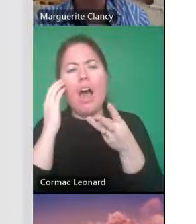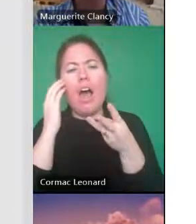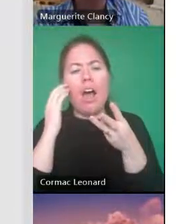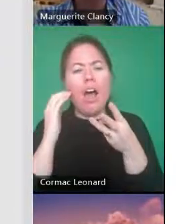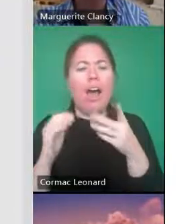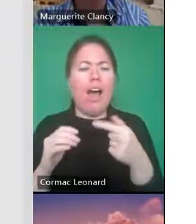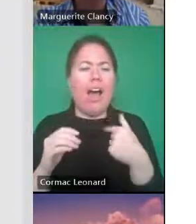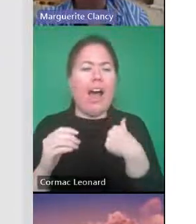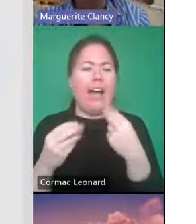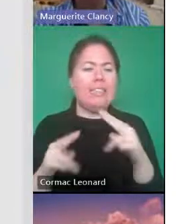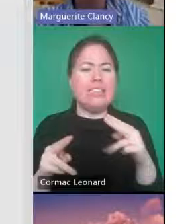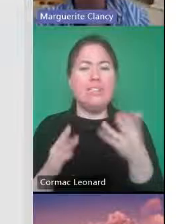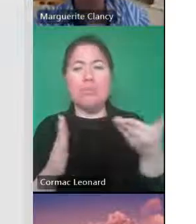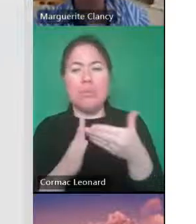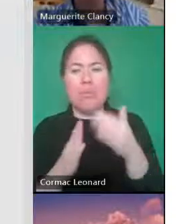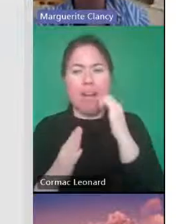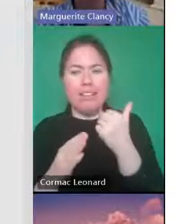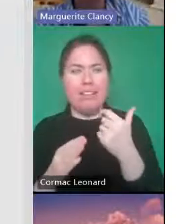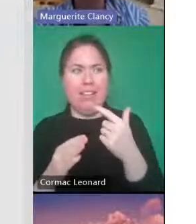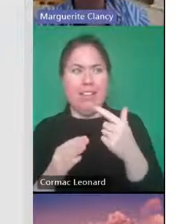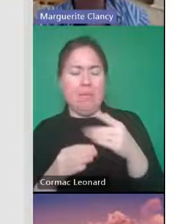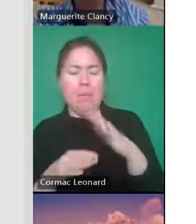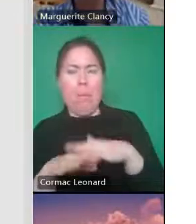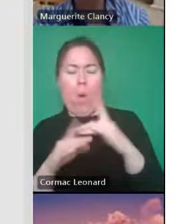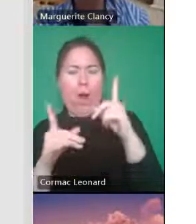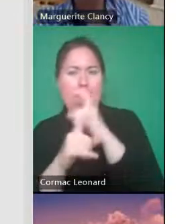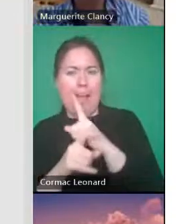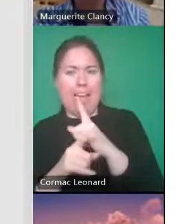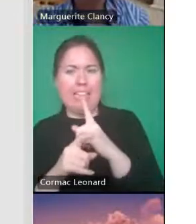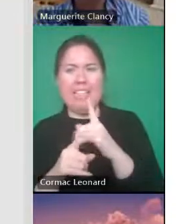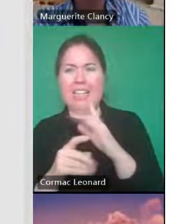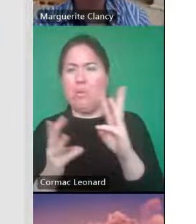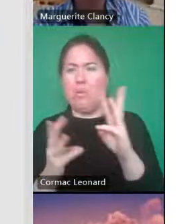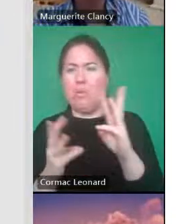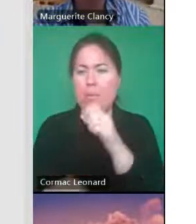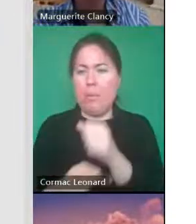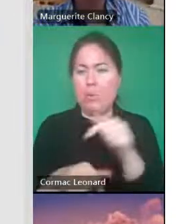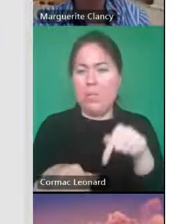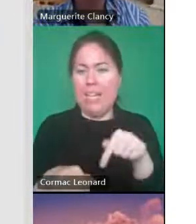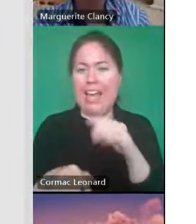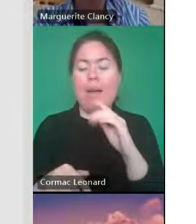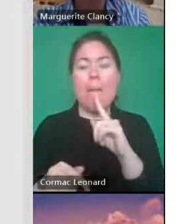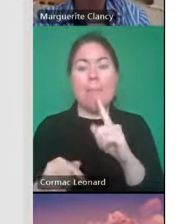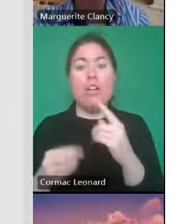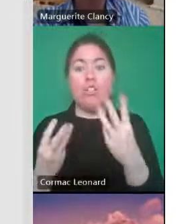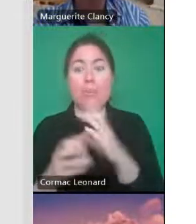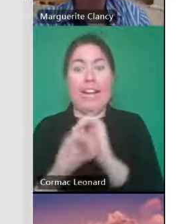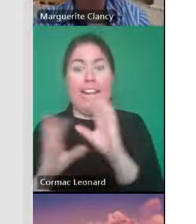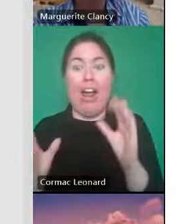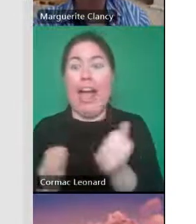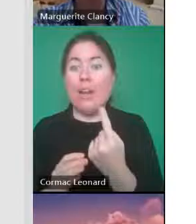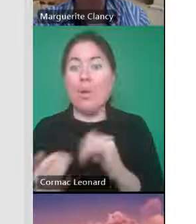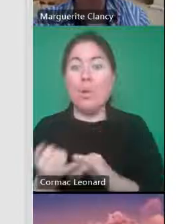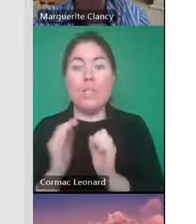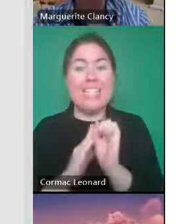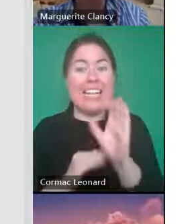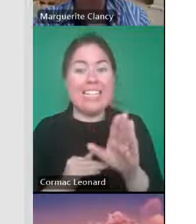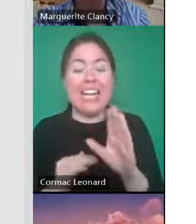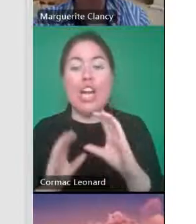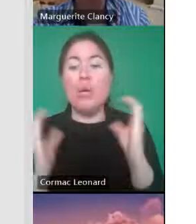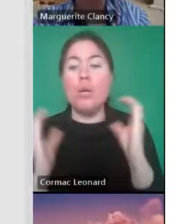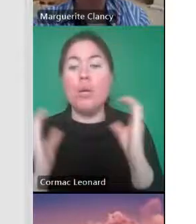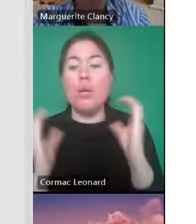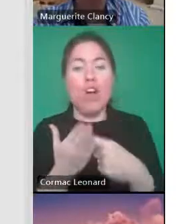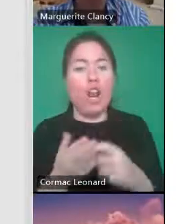complexity and confusion which isn't relevant today. And anybody, just to make this point very clear, anybody sending in a community referral does